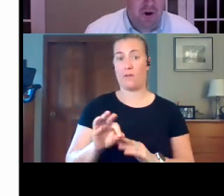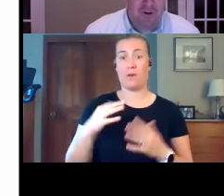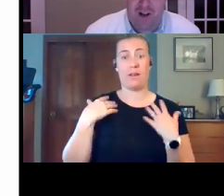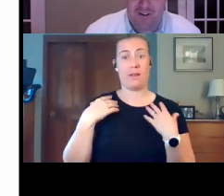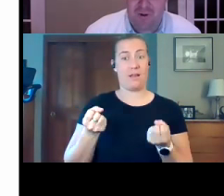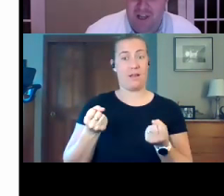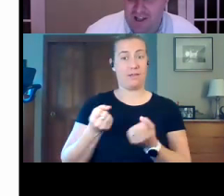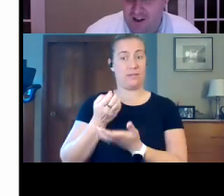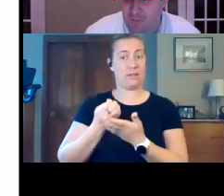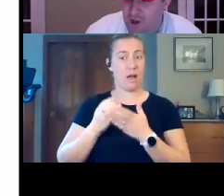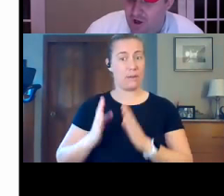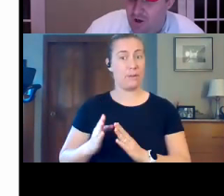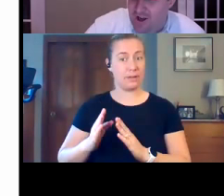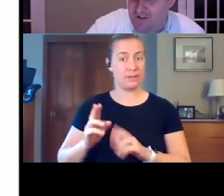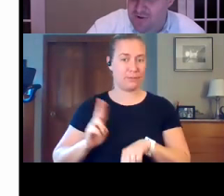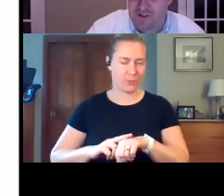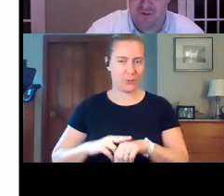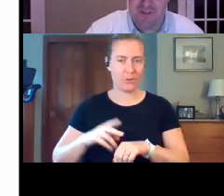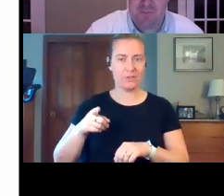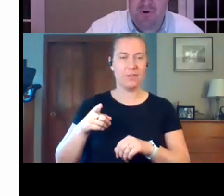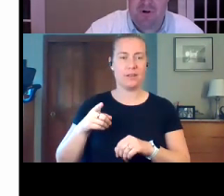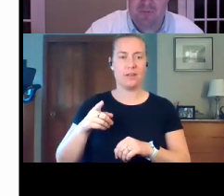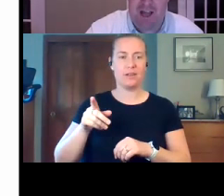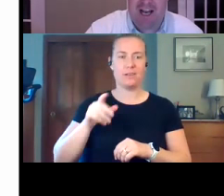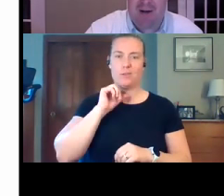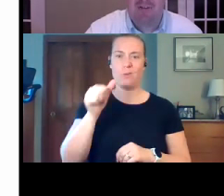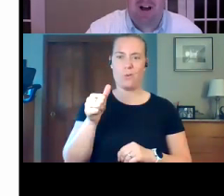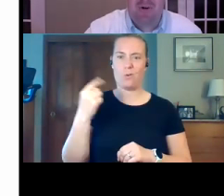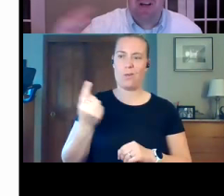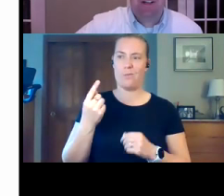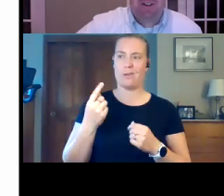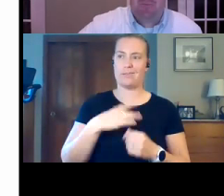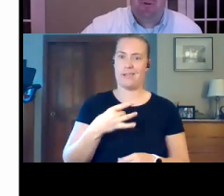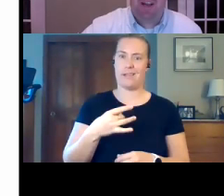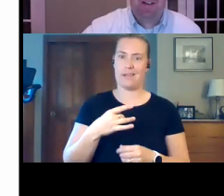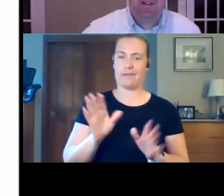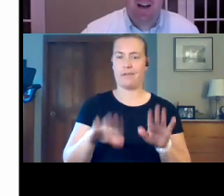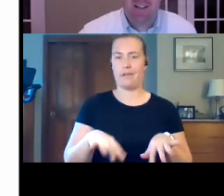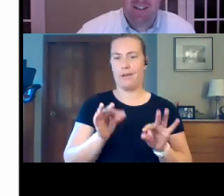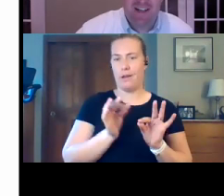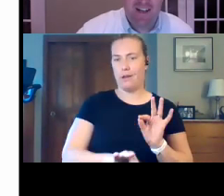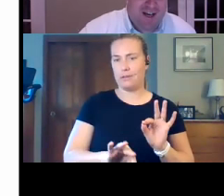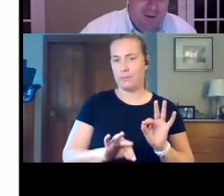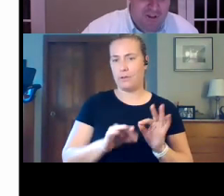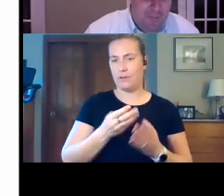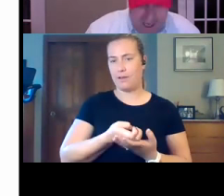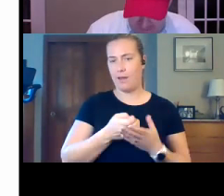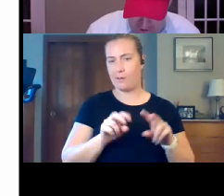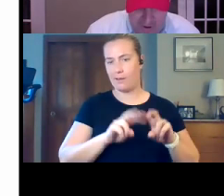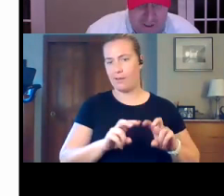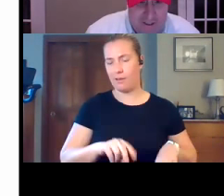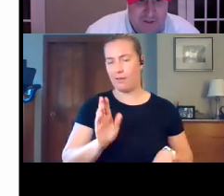don't always want to be doing sort of simple economic evaluations of implementation strategies, but there are